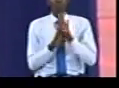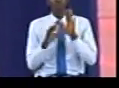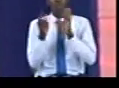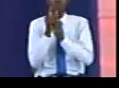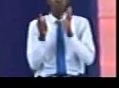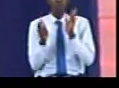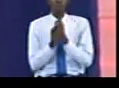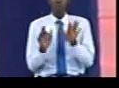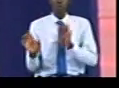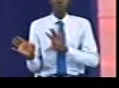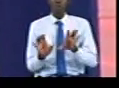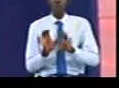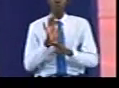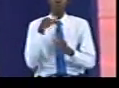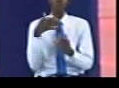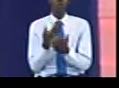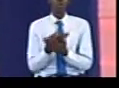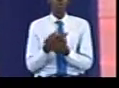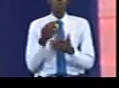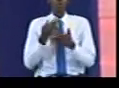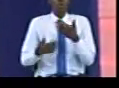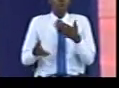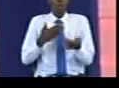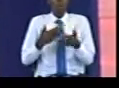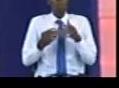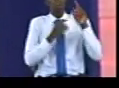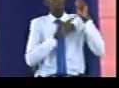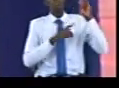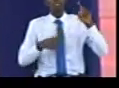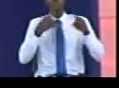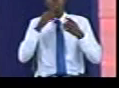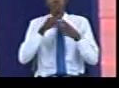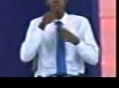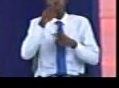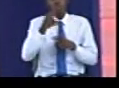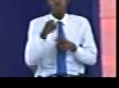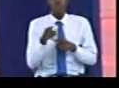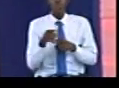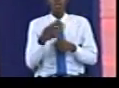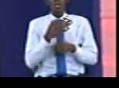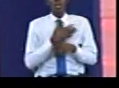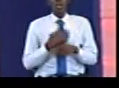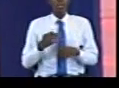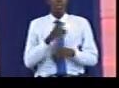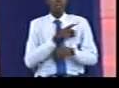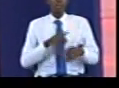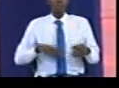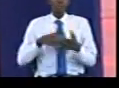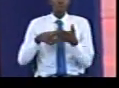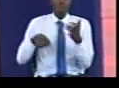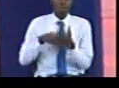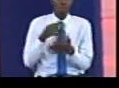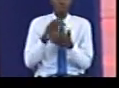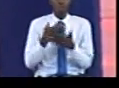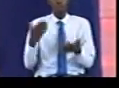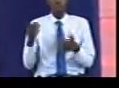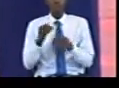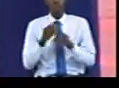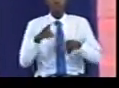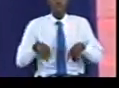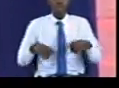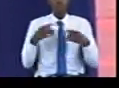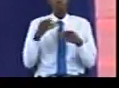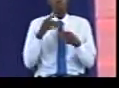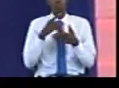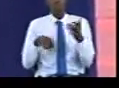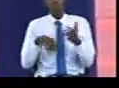you know already as child of God, how to do this, how to do that. I need to correct that thing. I need to make that thing right. That's not a right. I need